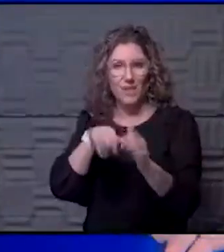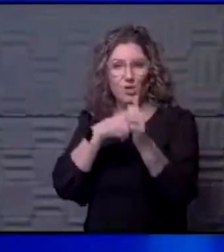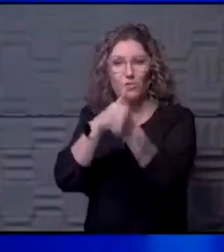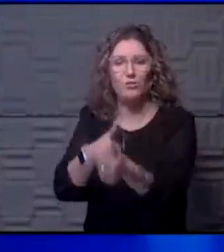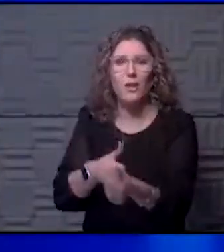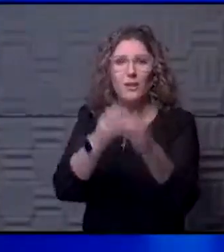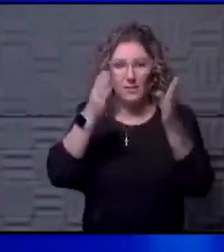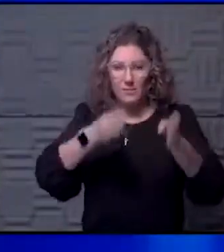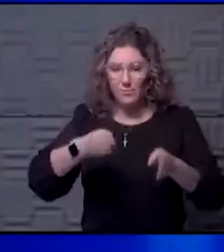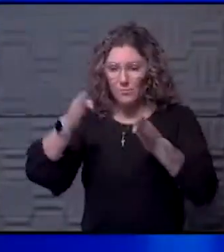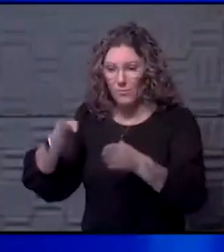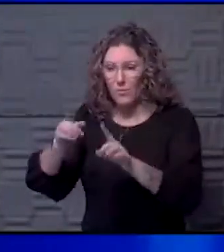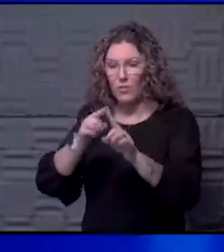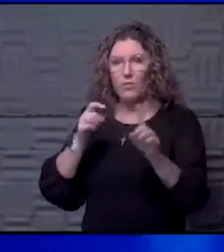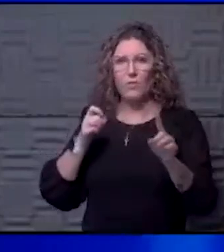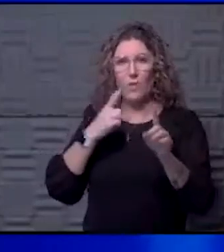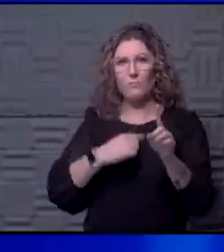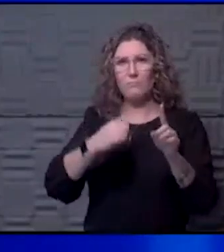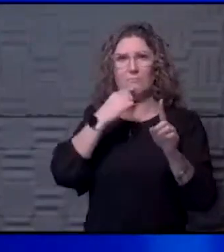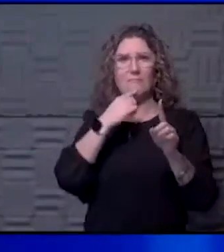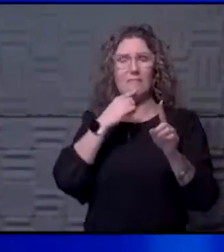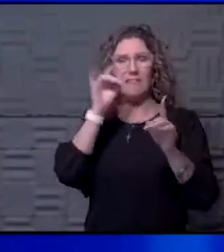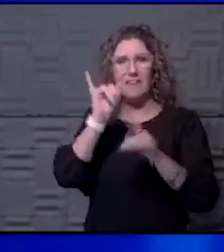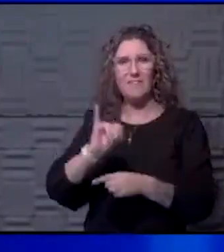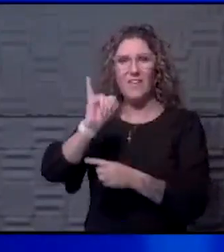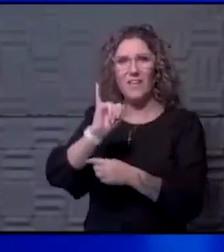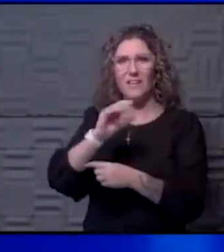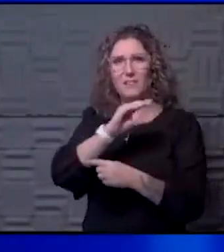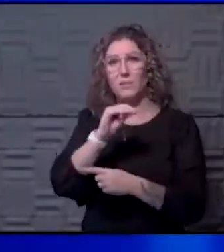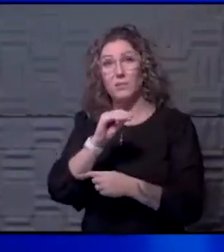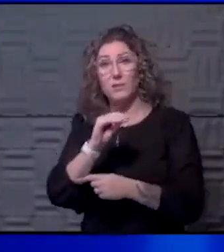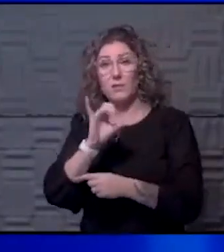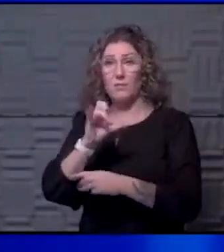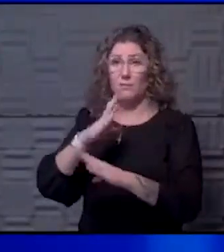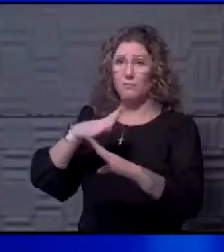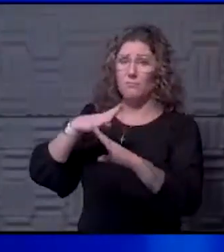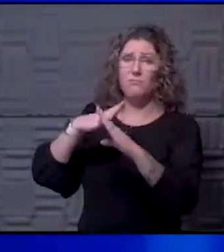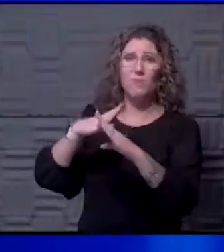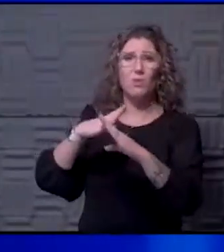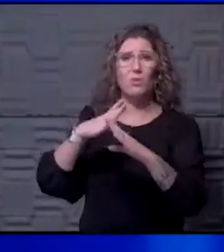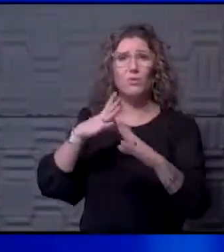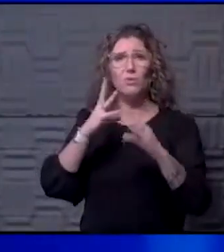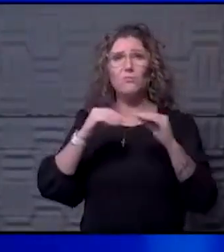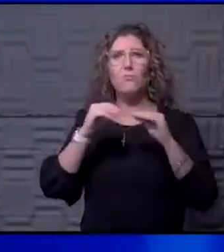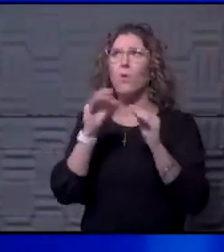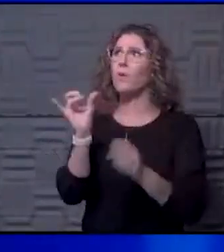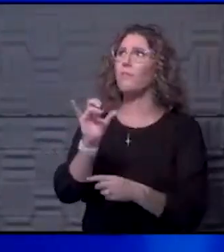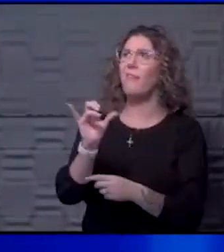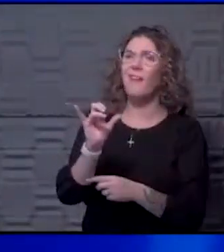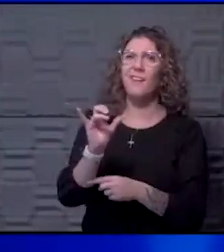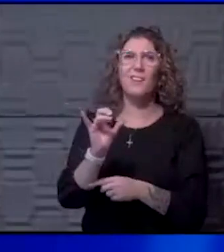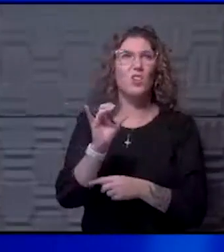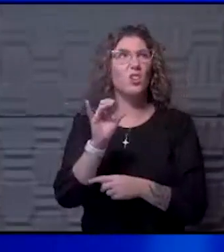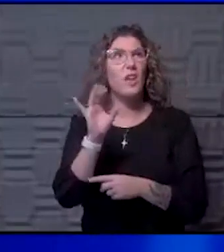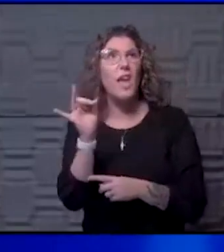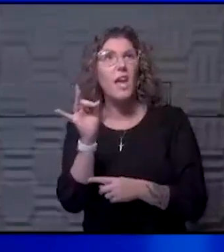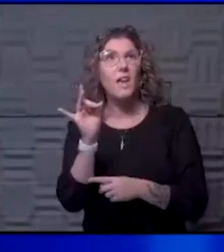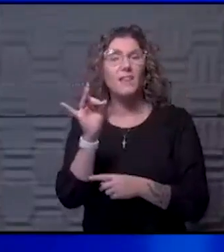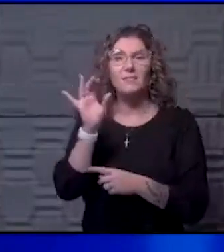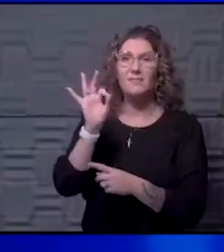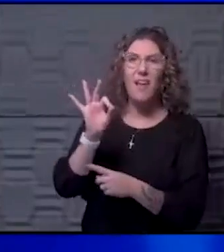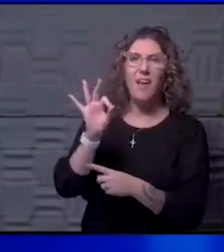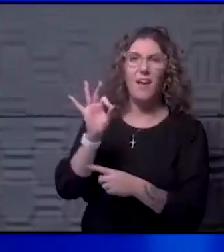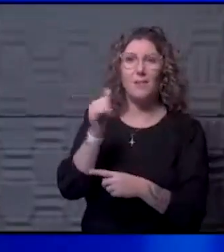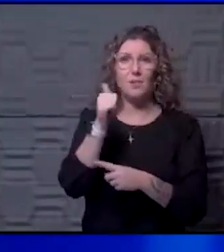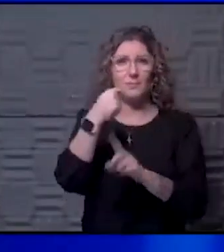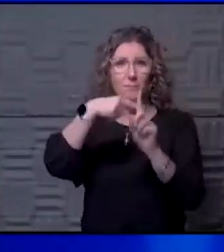over time from an acute infection, innate immunity is more like 8 or 9 or 10 months.